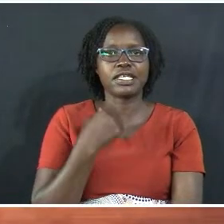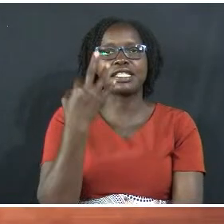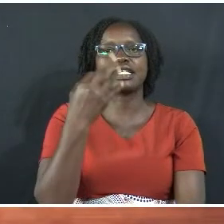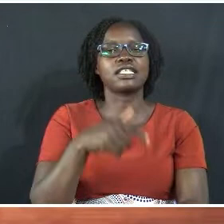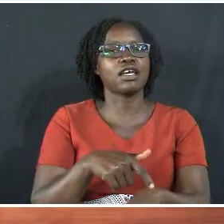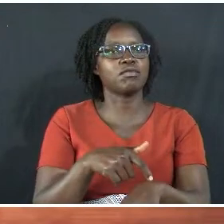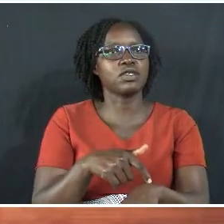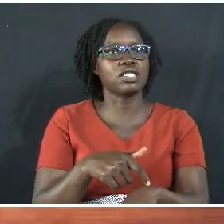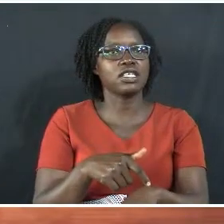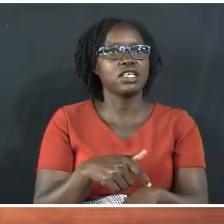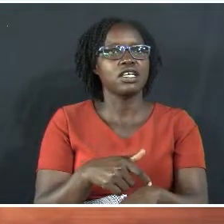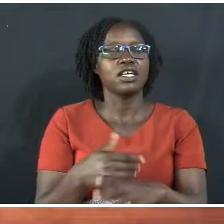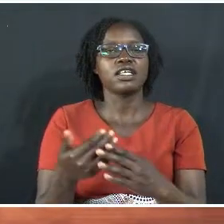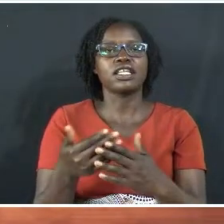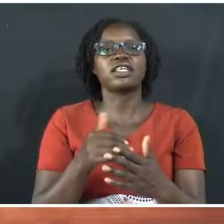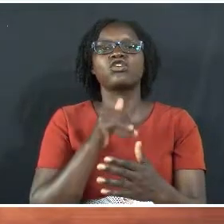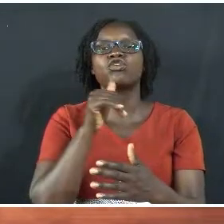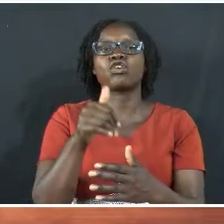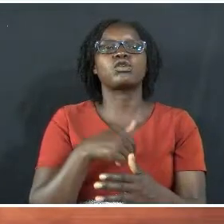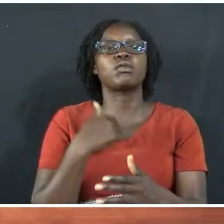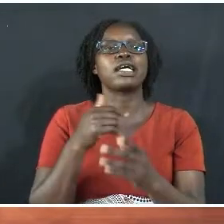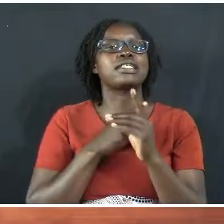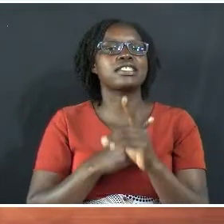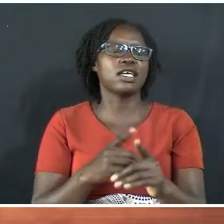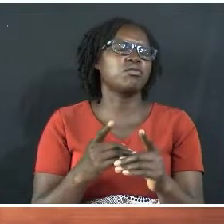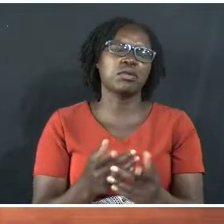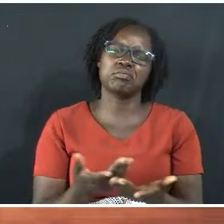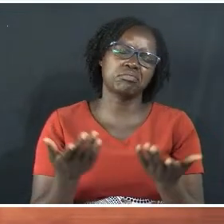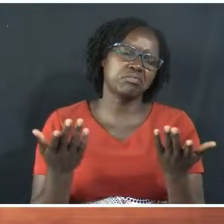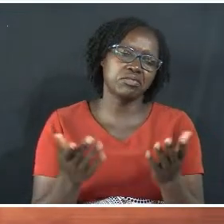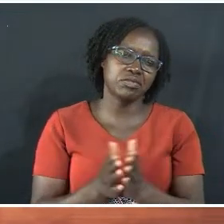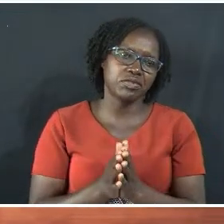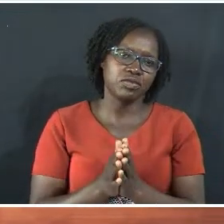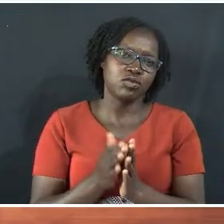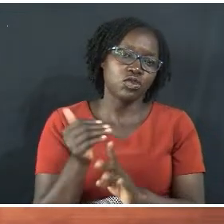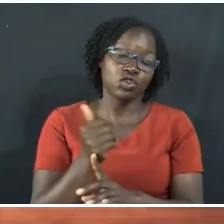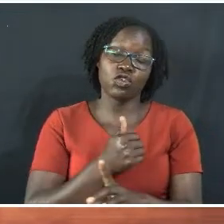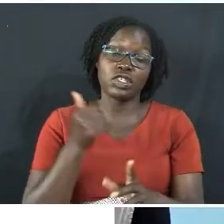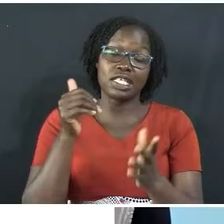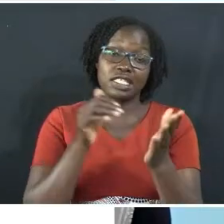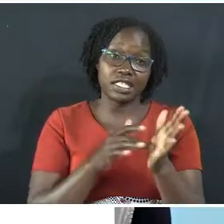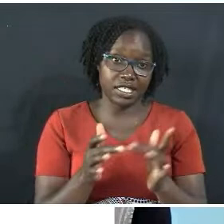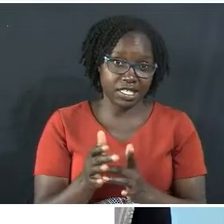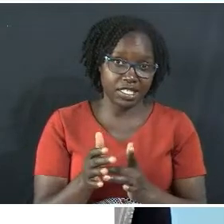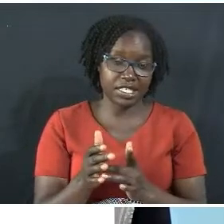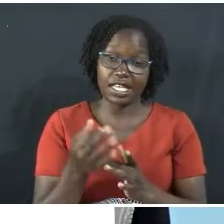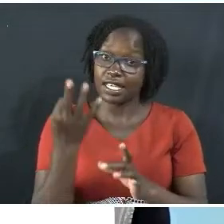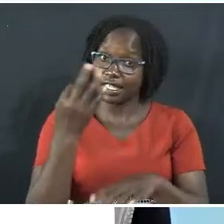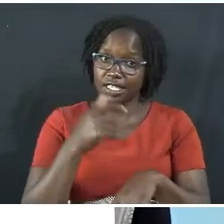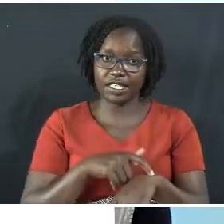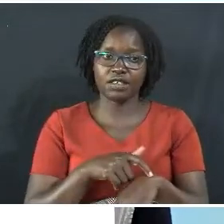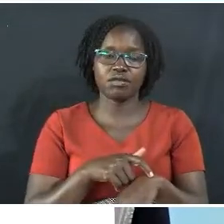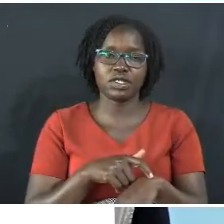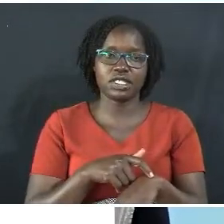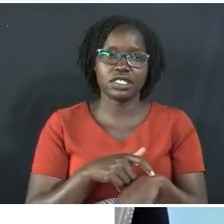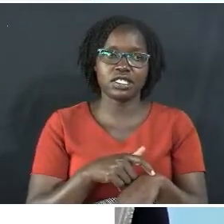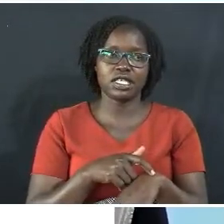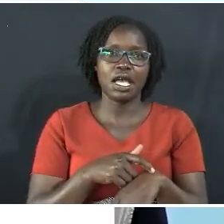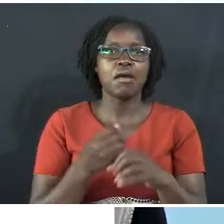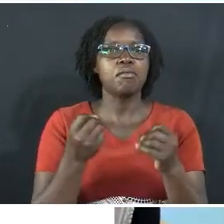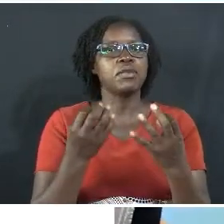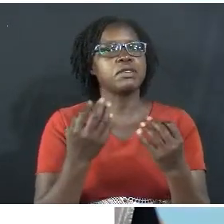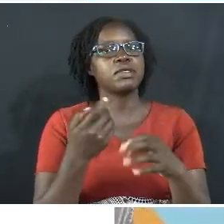3 times that you are not my disciple." You have denied Jesus 3 times, many